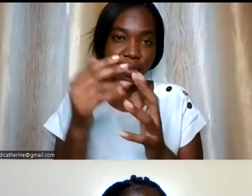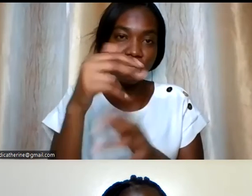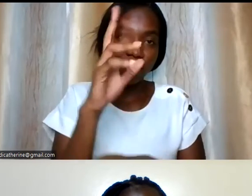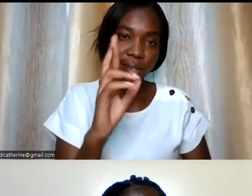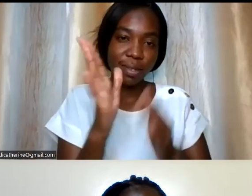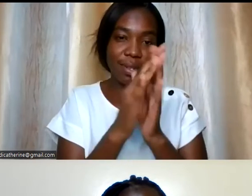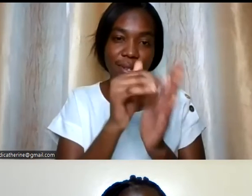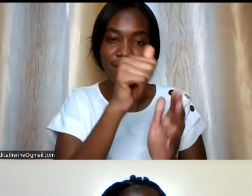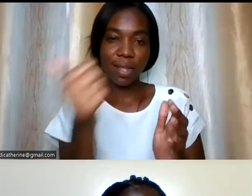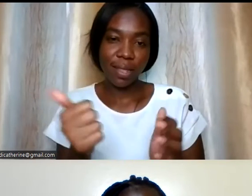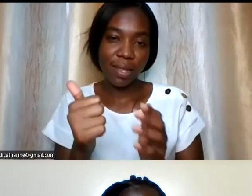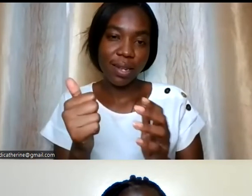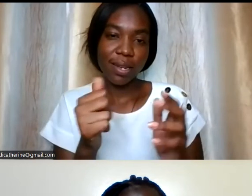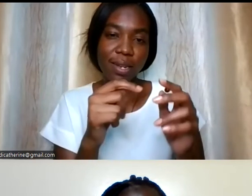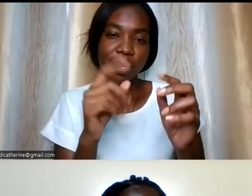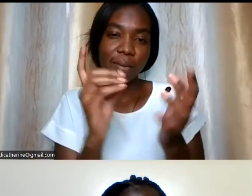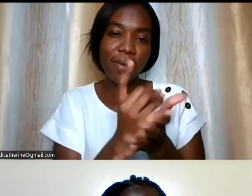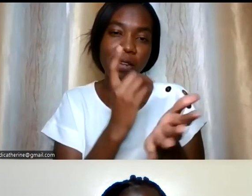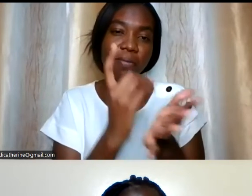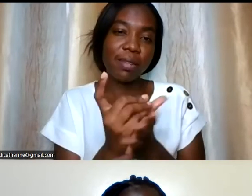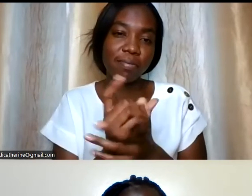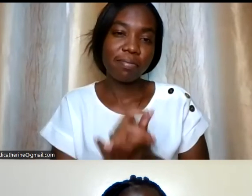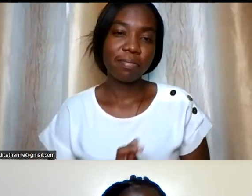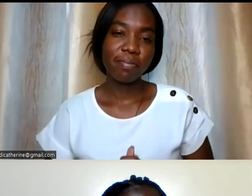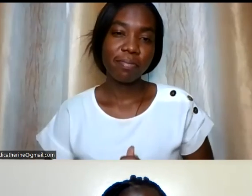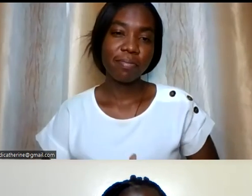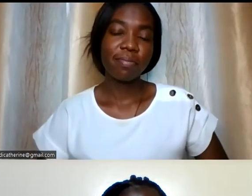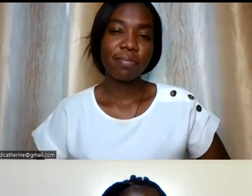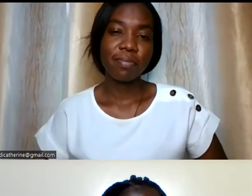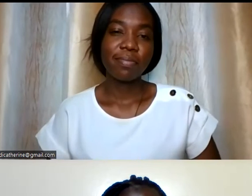departments, or other departments and HR? Emily.